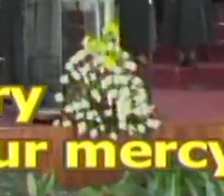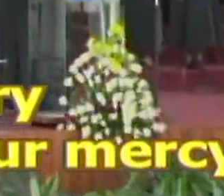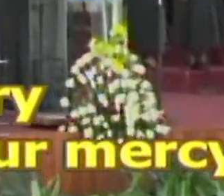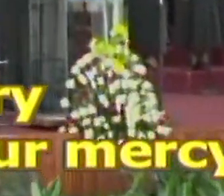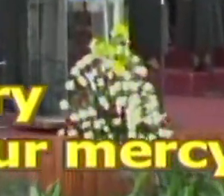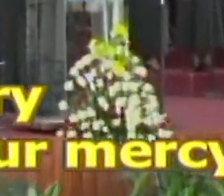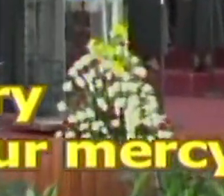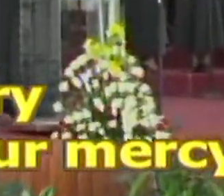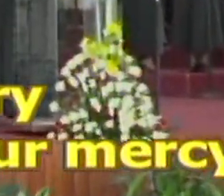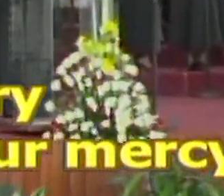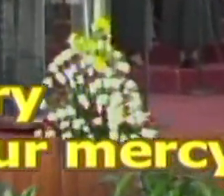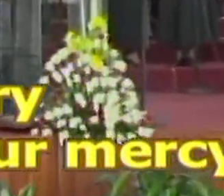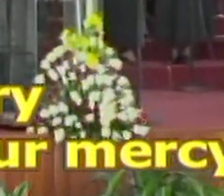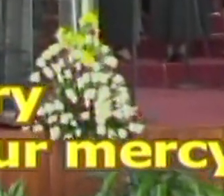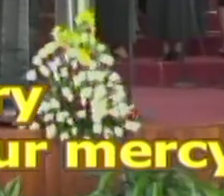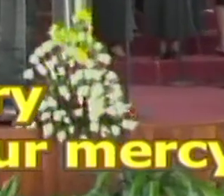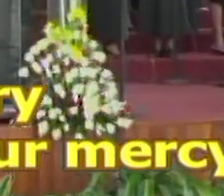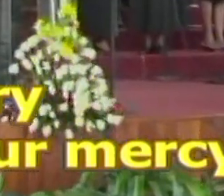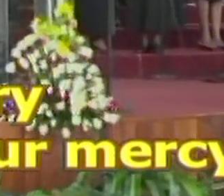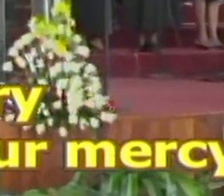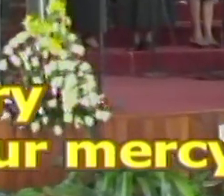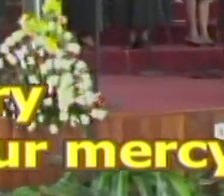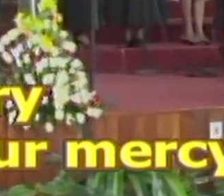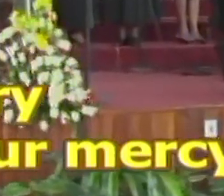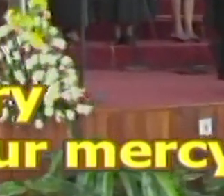Hear our cry.